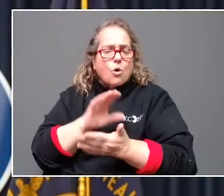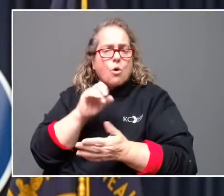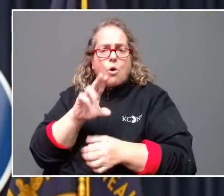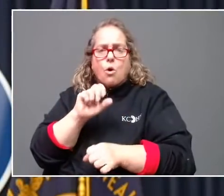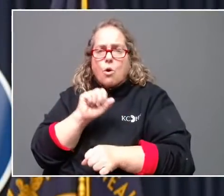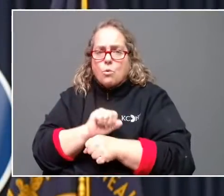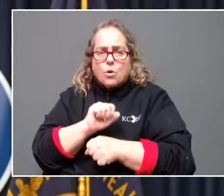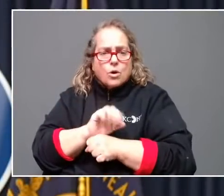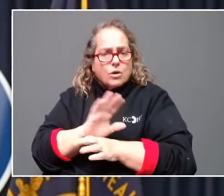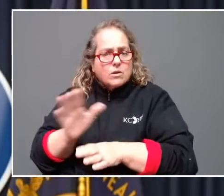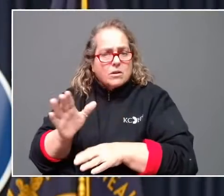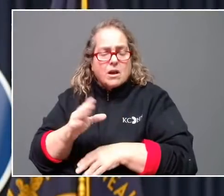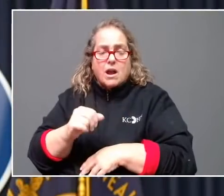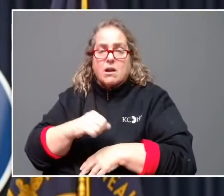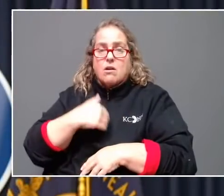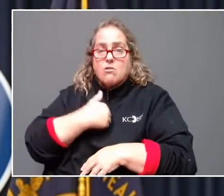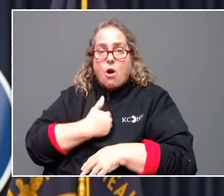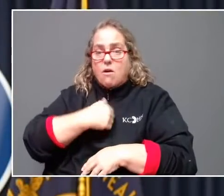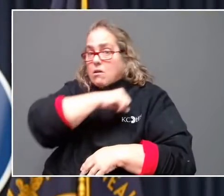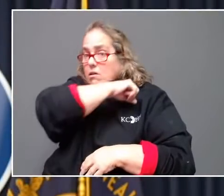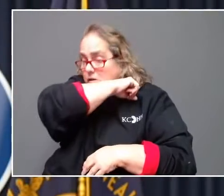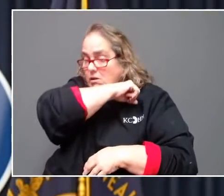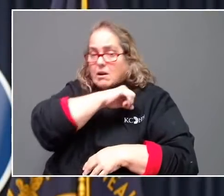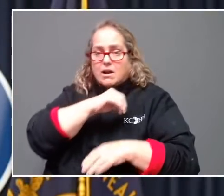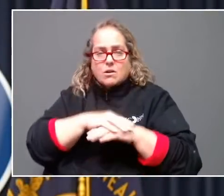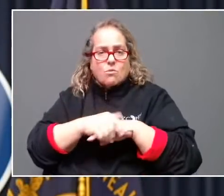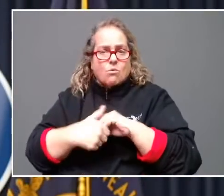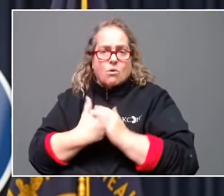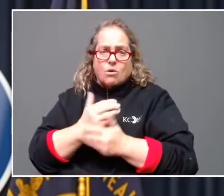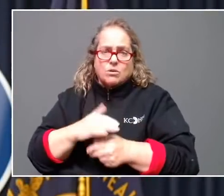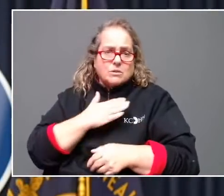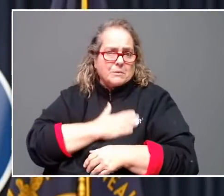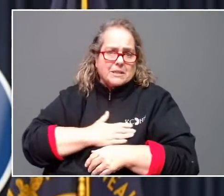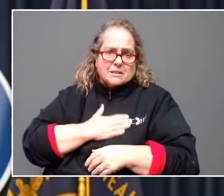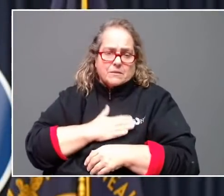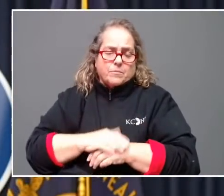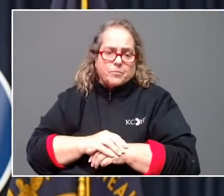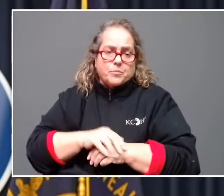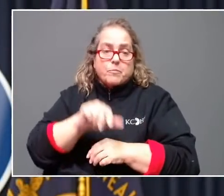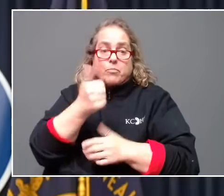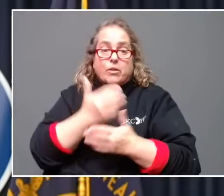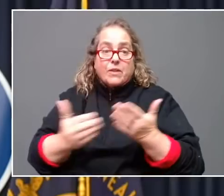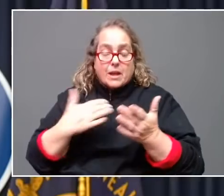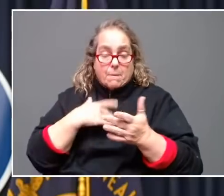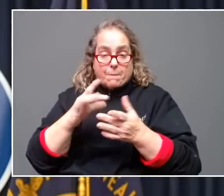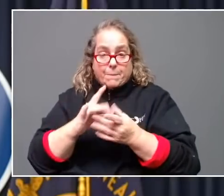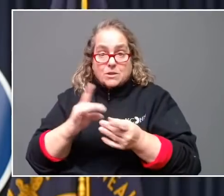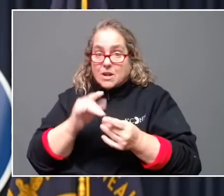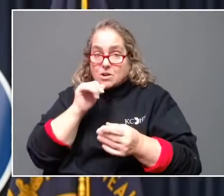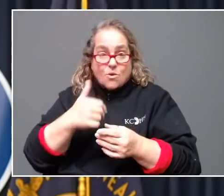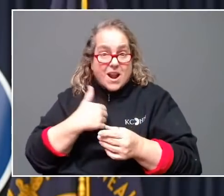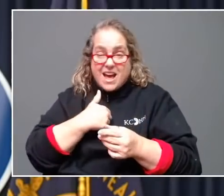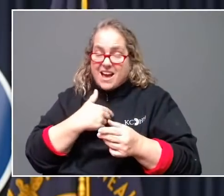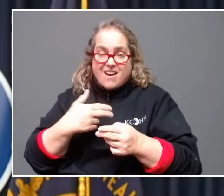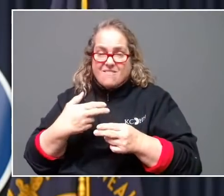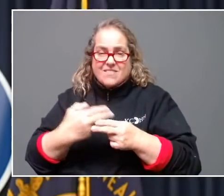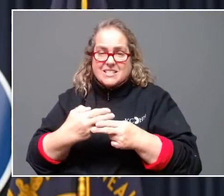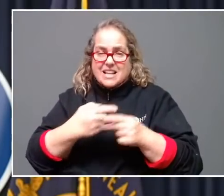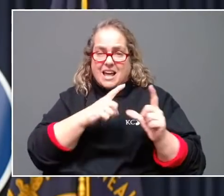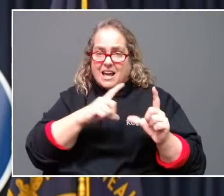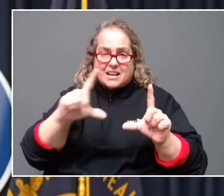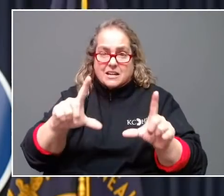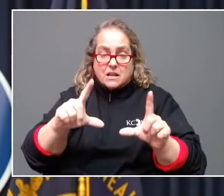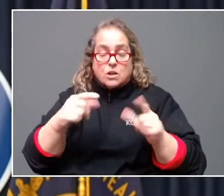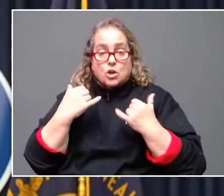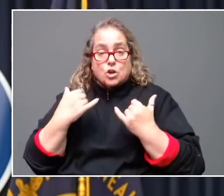your cough and use good hand hygiene as well, please. The other thing I'm going to mention, I don't have a slide for this, is the current status of